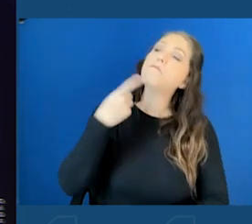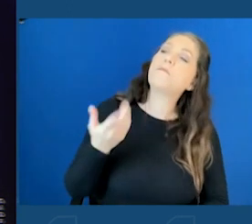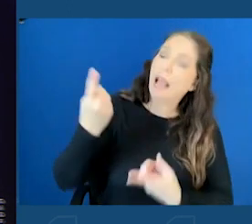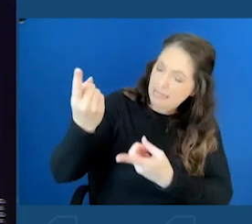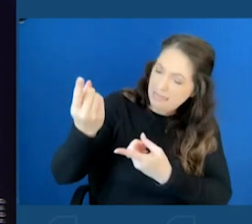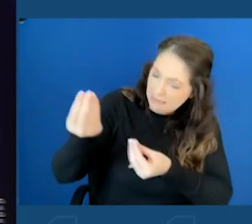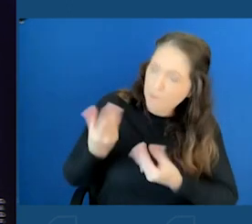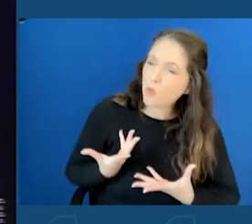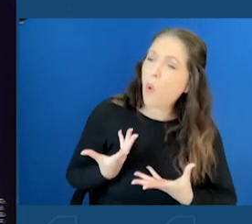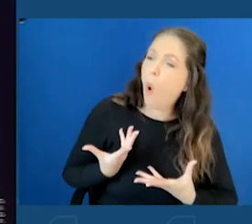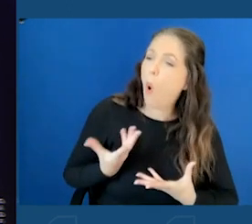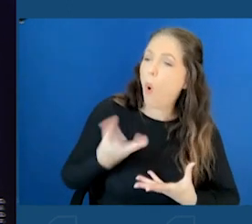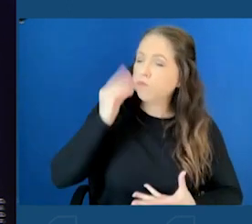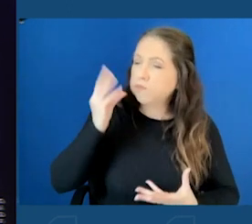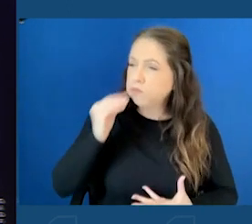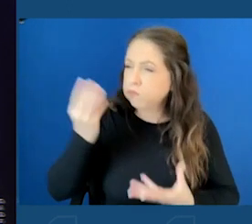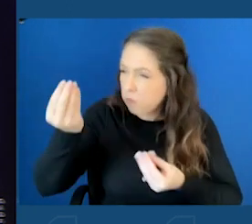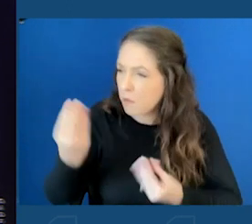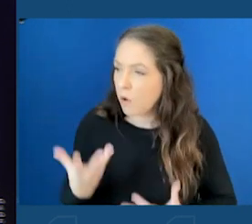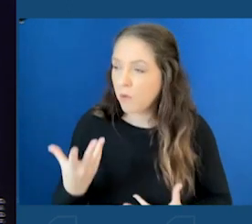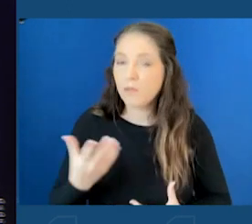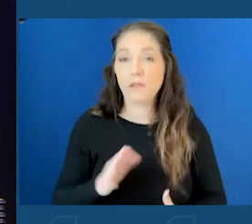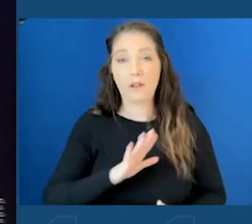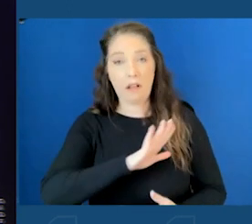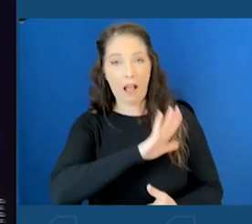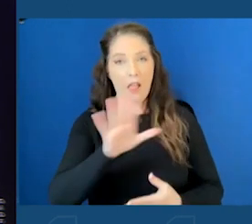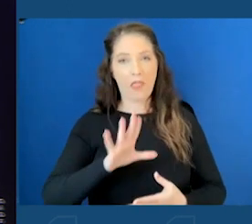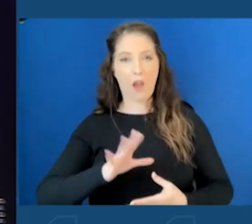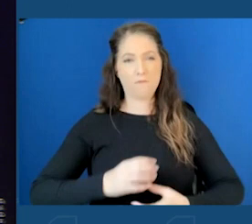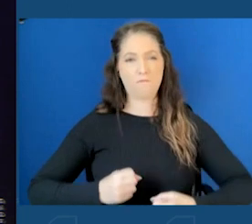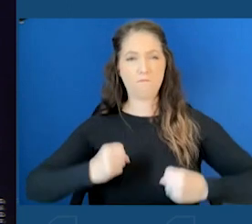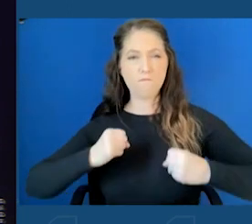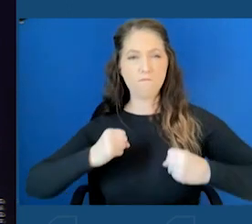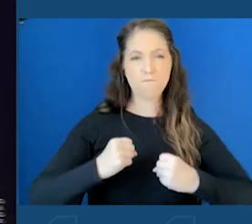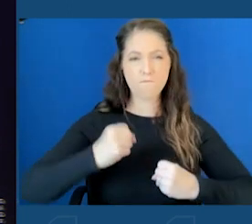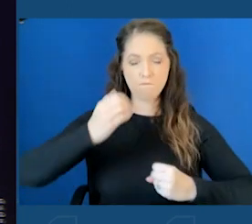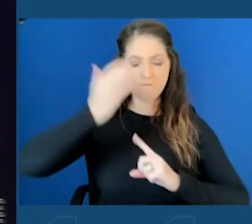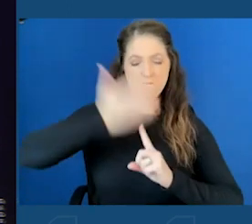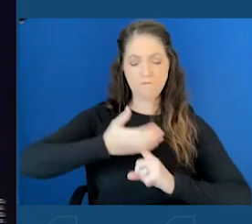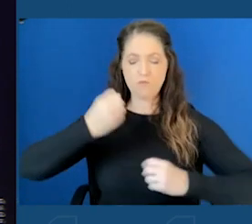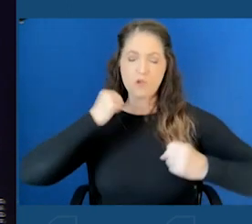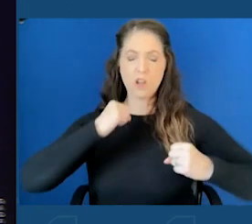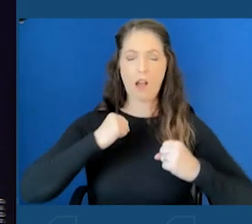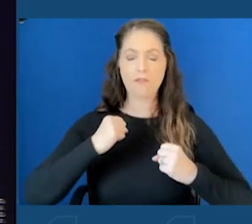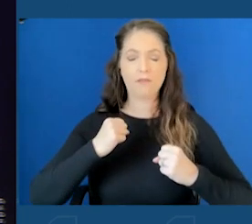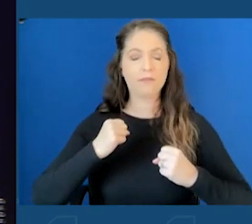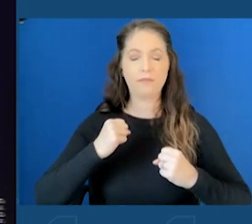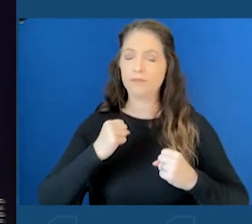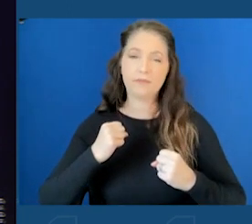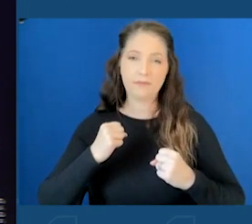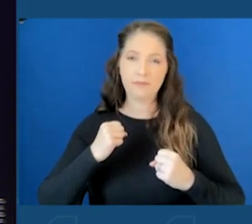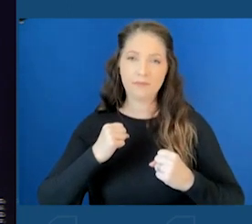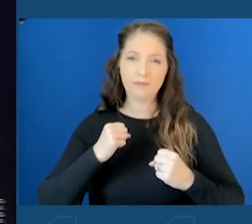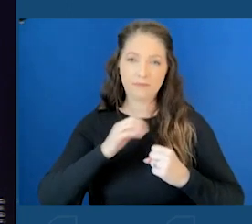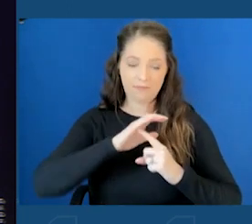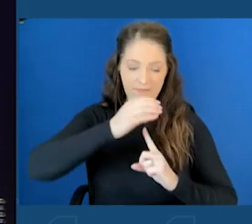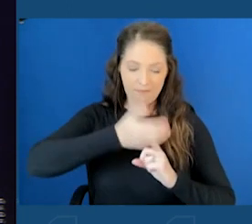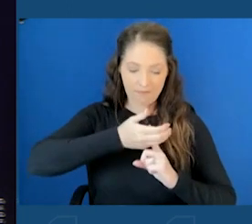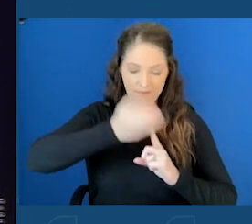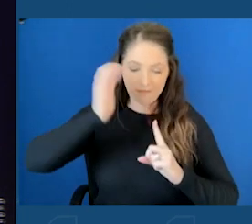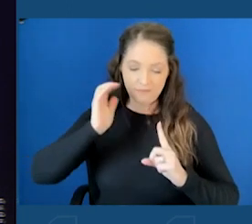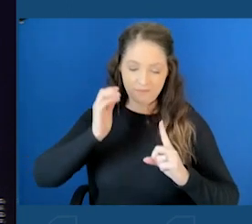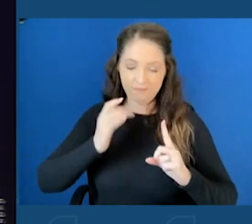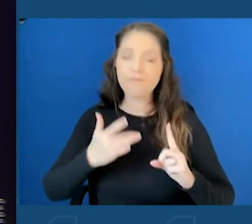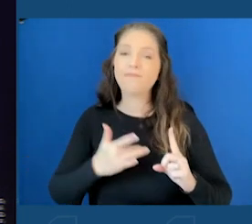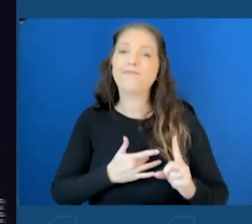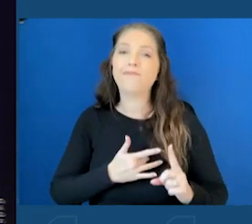that despite their outward exterior of how tough they all are, and they truly are, they really did miss all of you. It was hard for